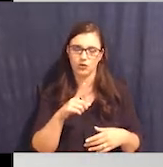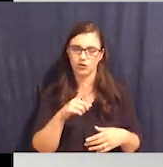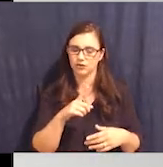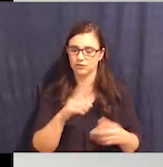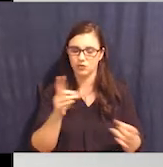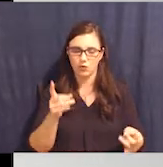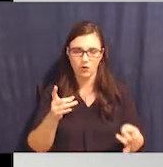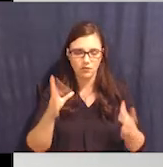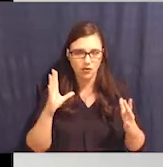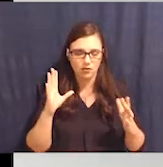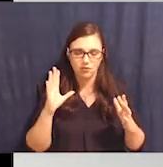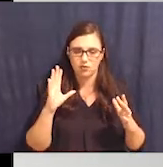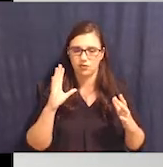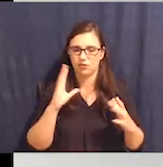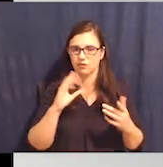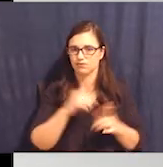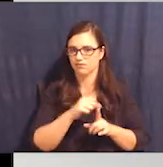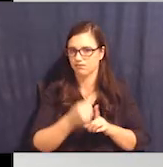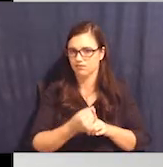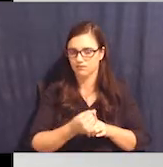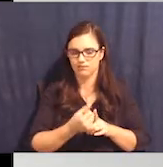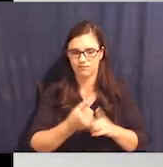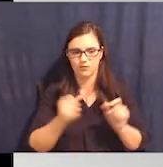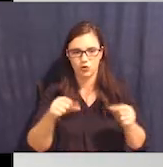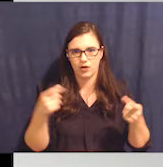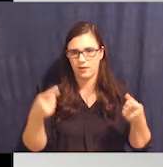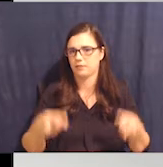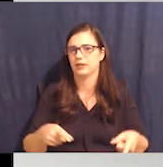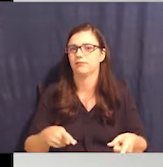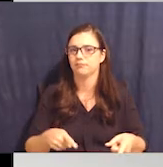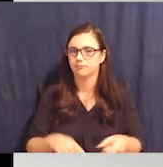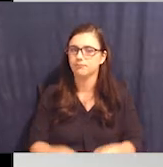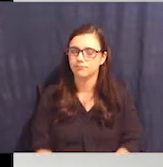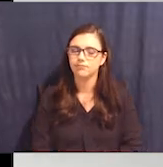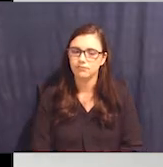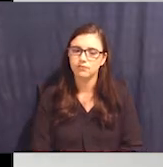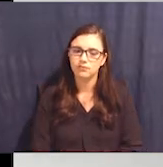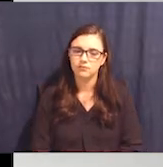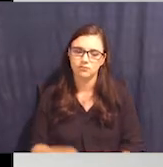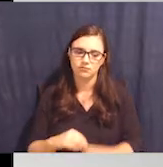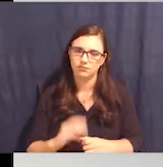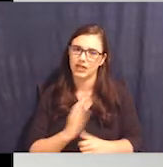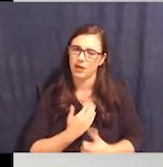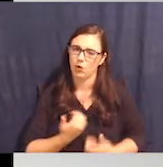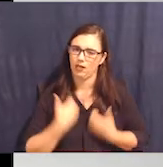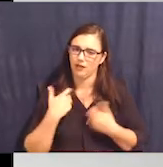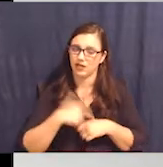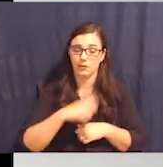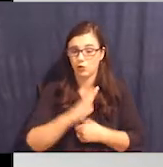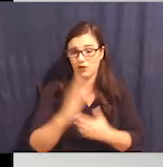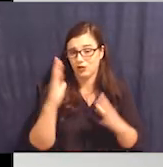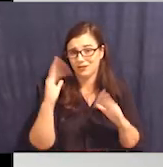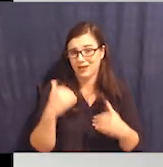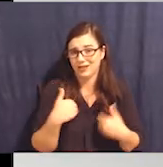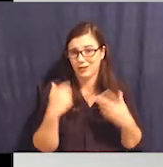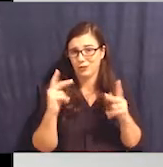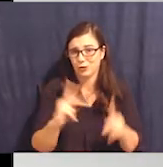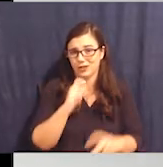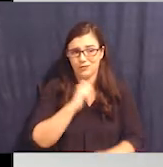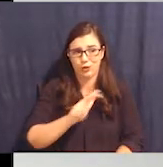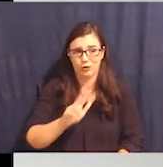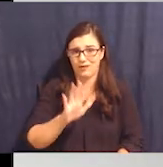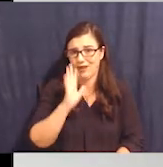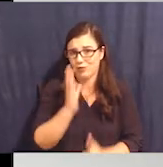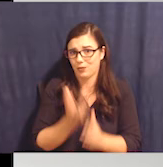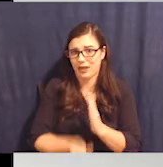these unbelievable, tragic things that could happen in our lifetime. And you never expect that a